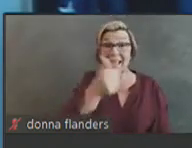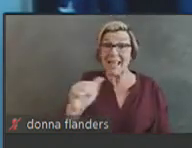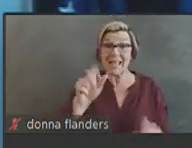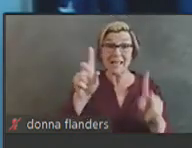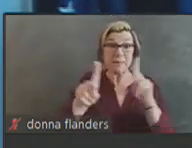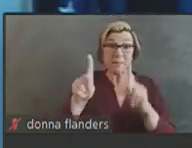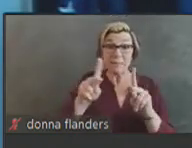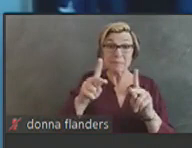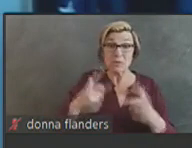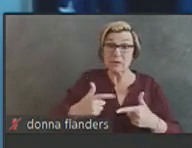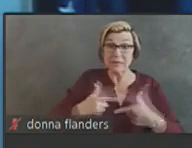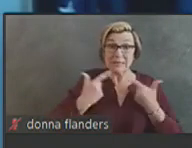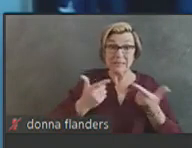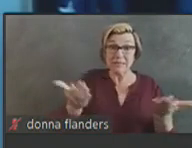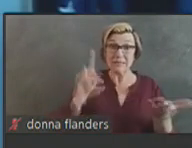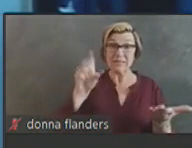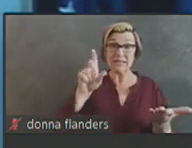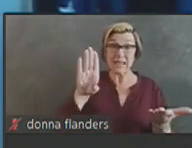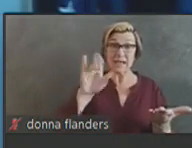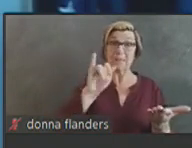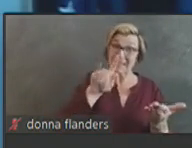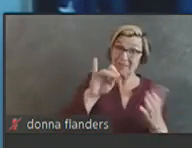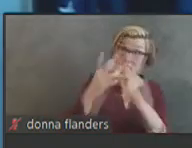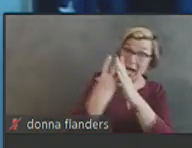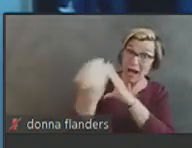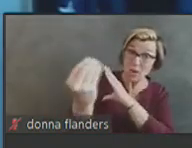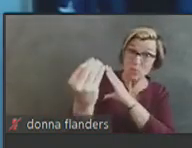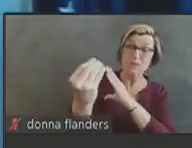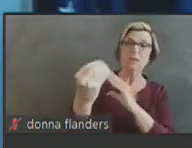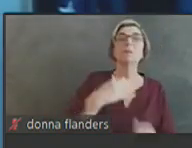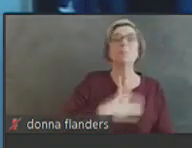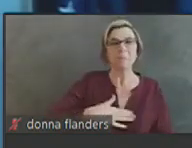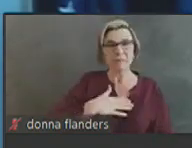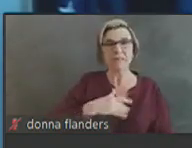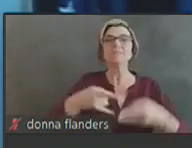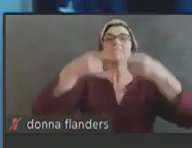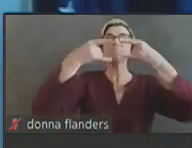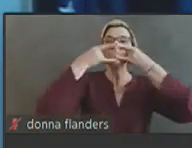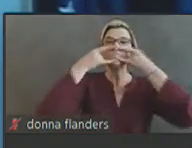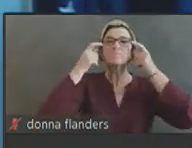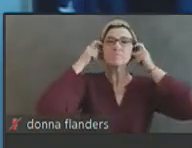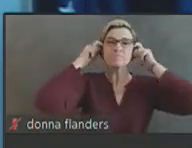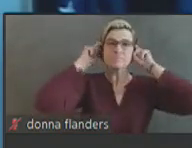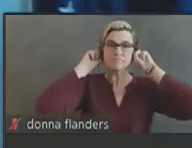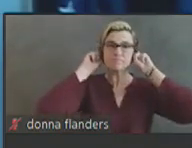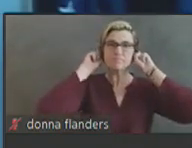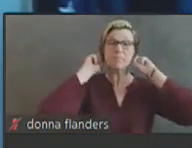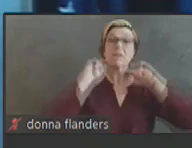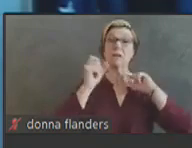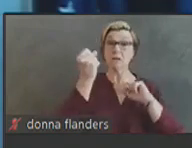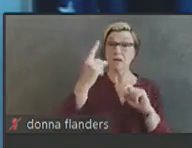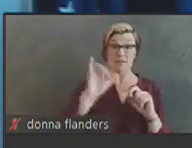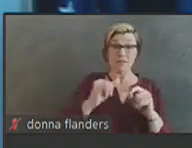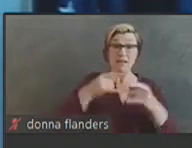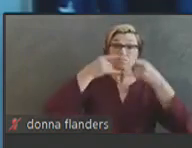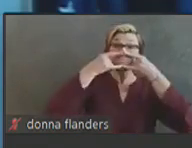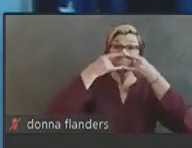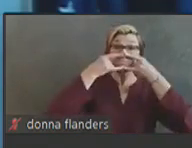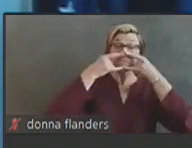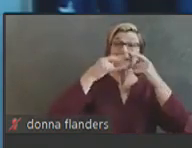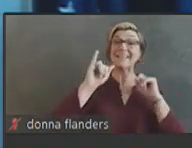into public, he or she will cover her face. And the covering is there to protect others if you